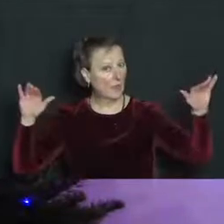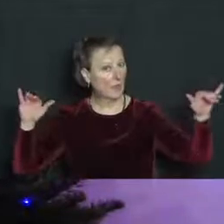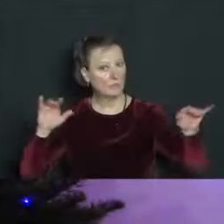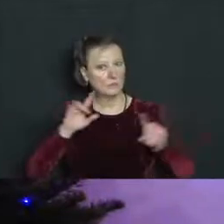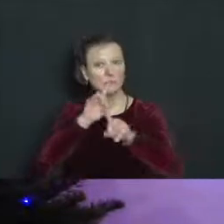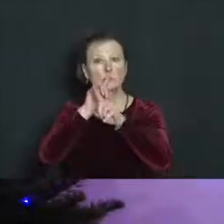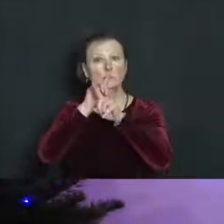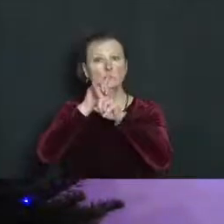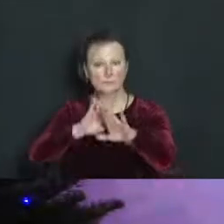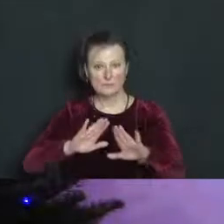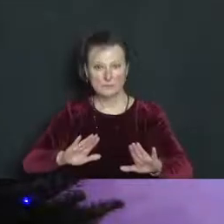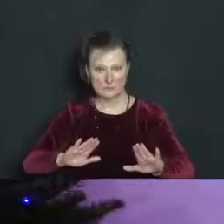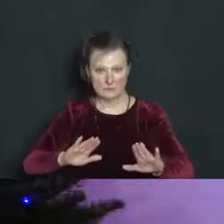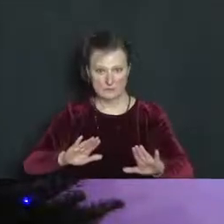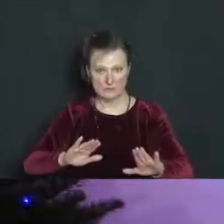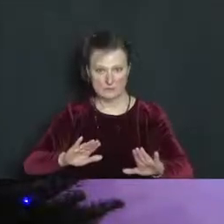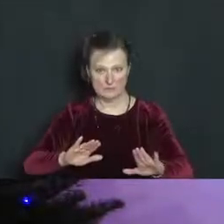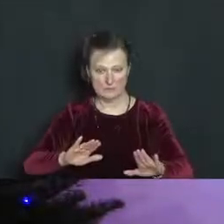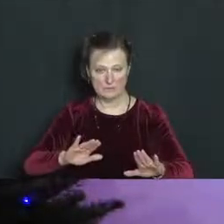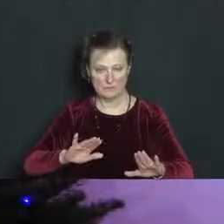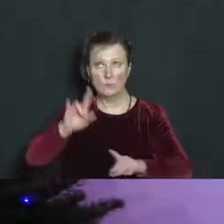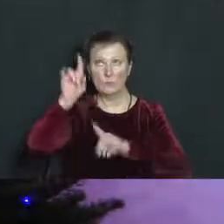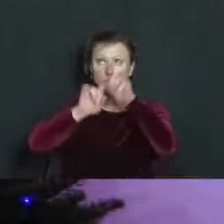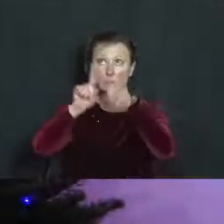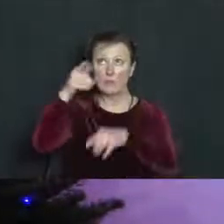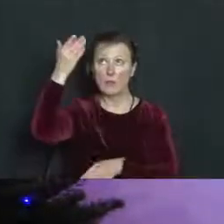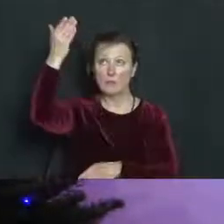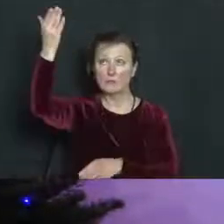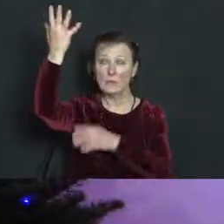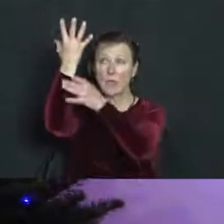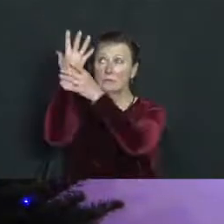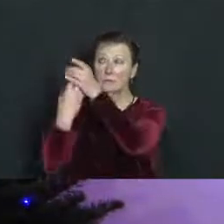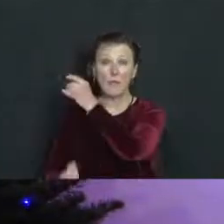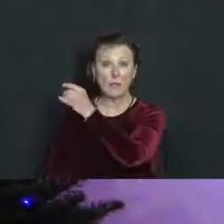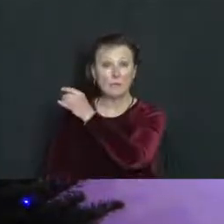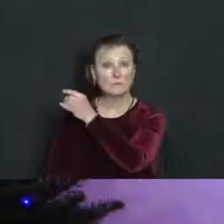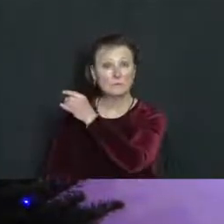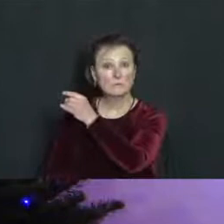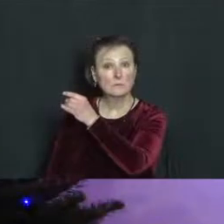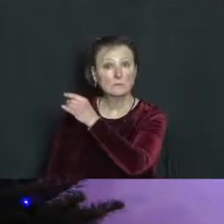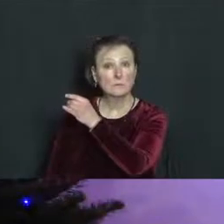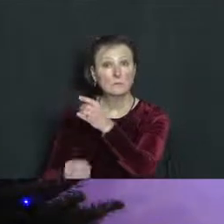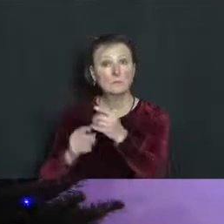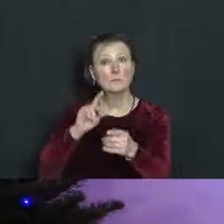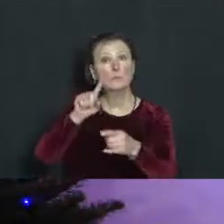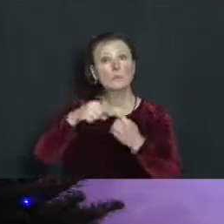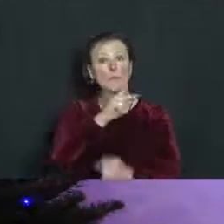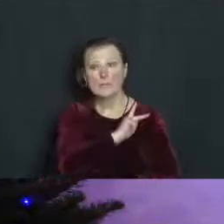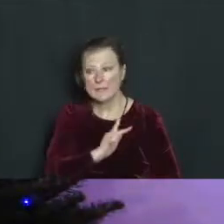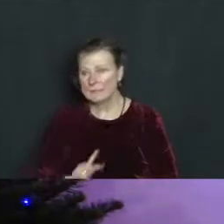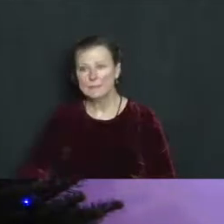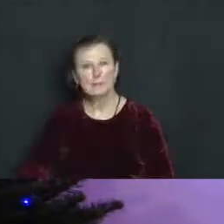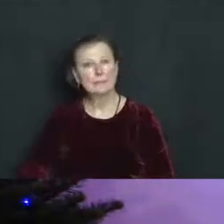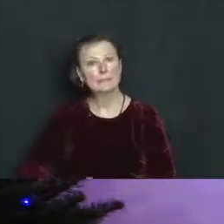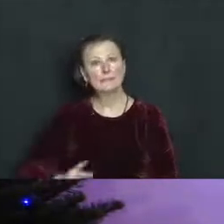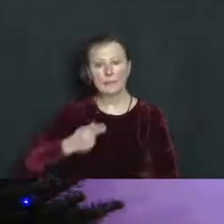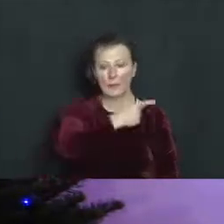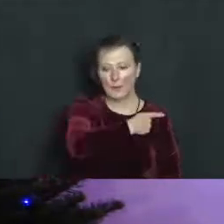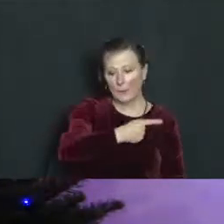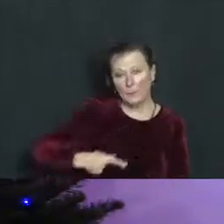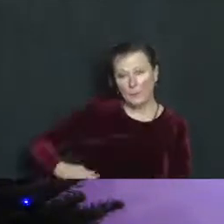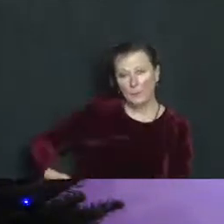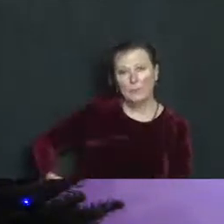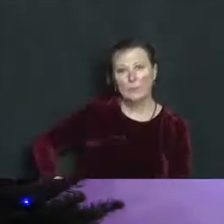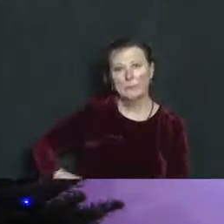stilled, when the star in the sky is gone, when the kings and princes